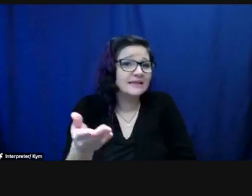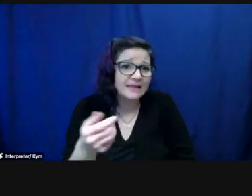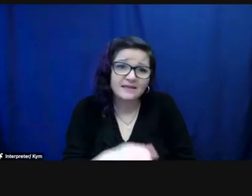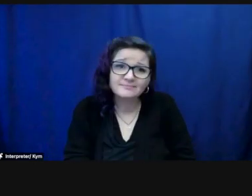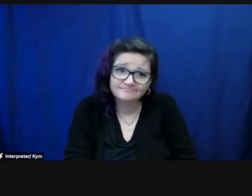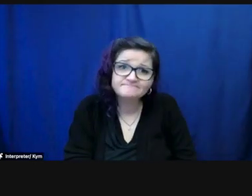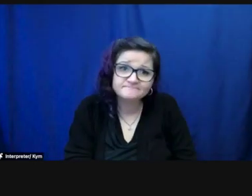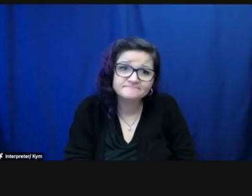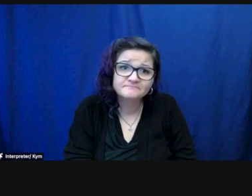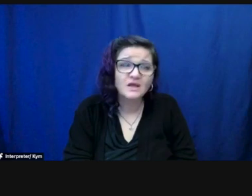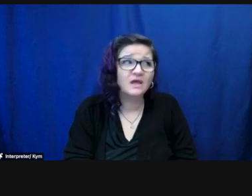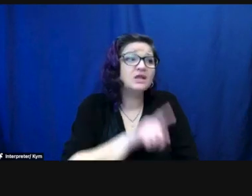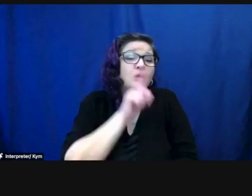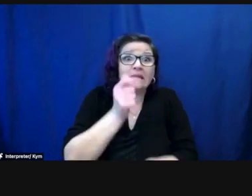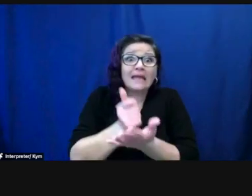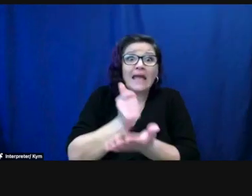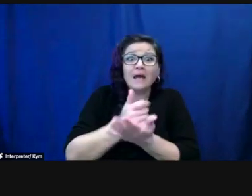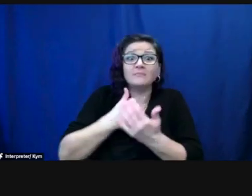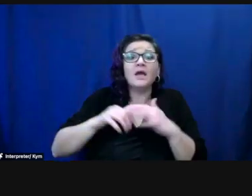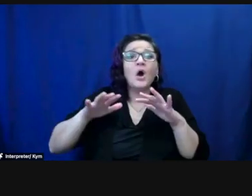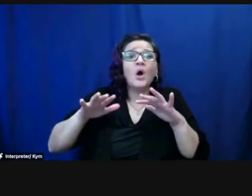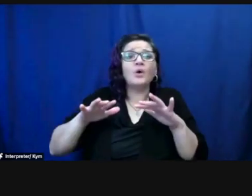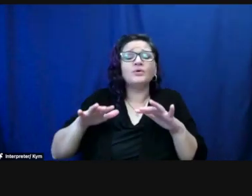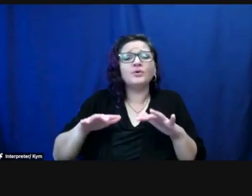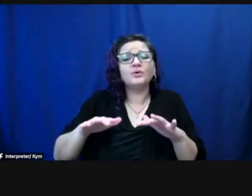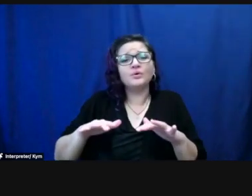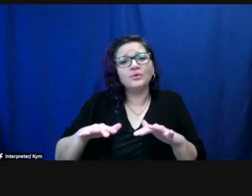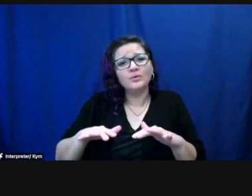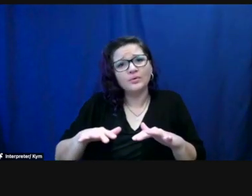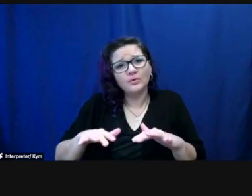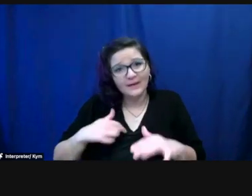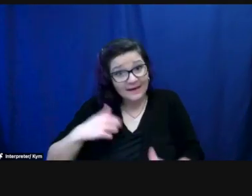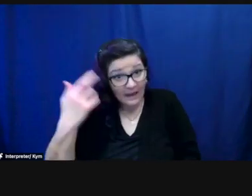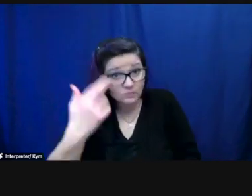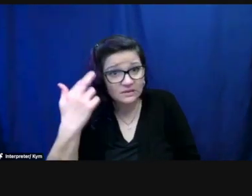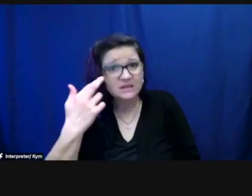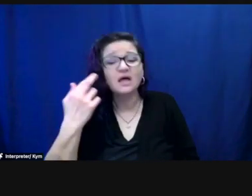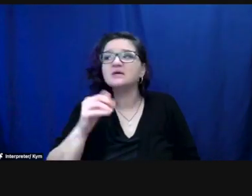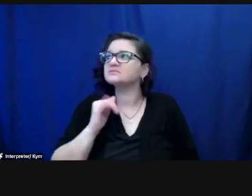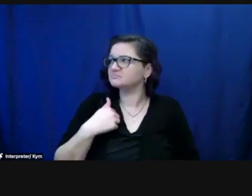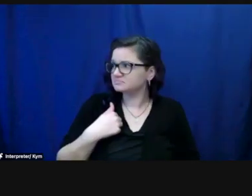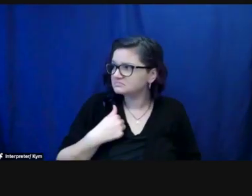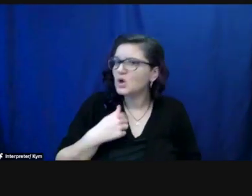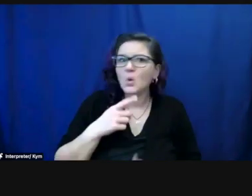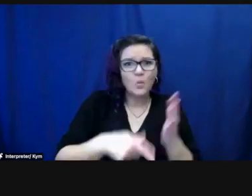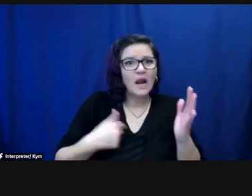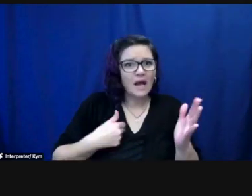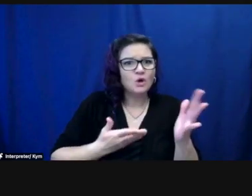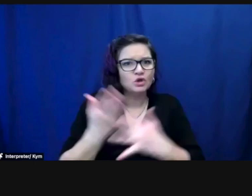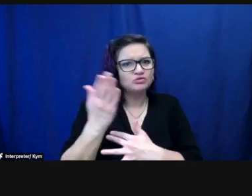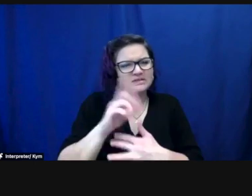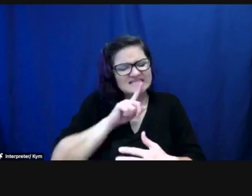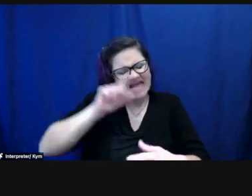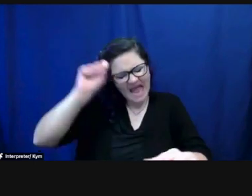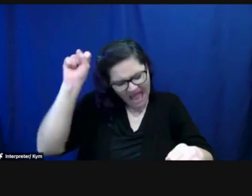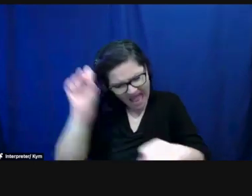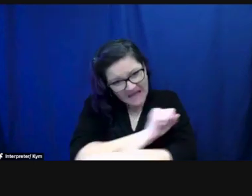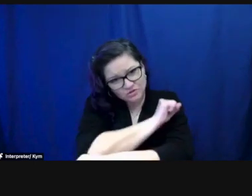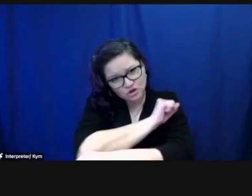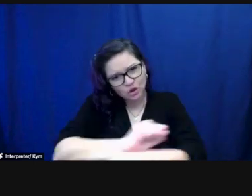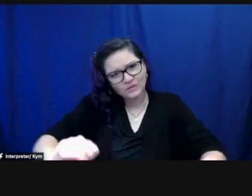they really calmed me down and made me realize that what I'm going through is absolutely